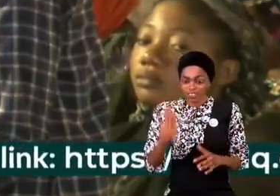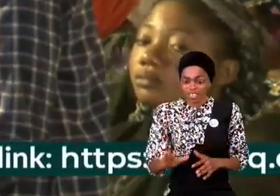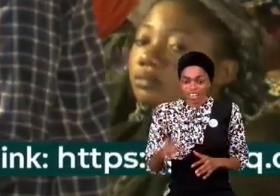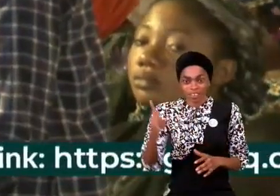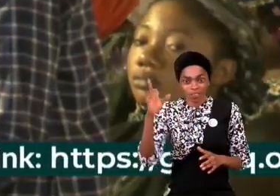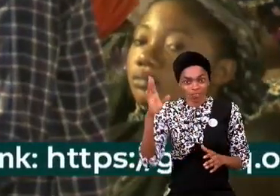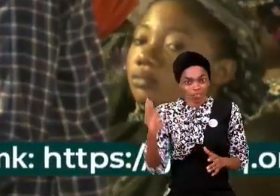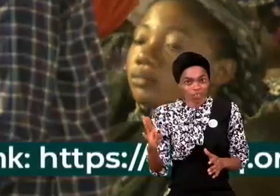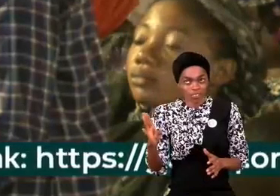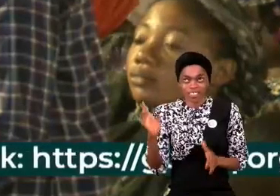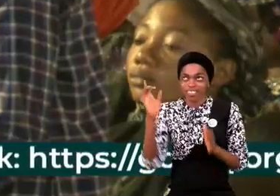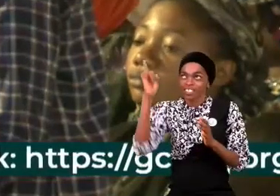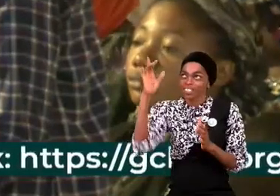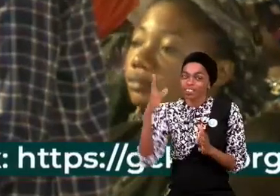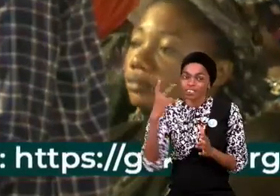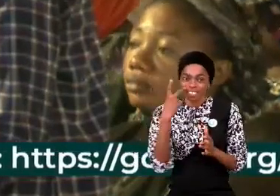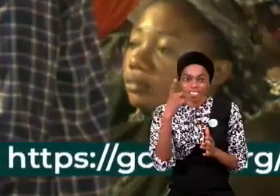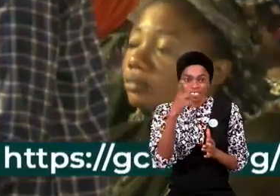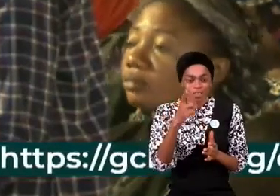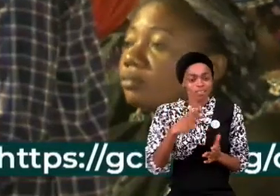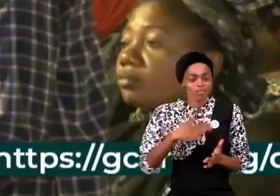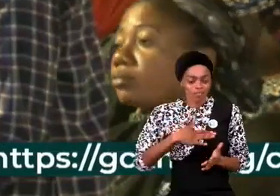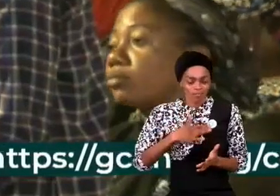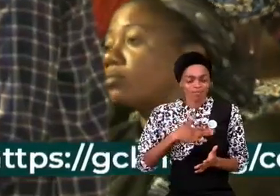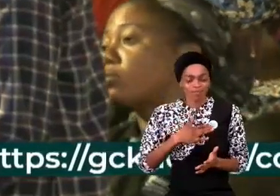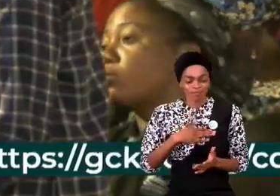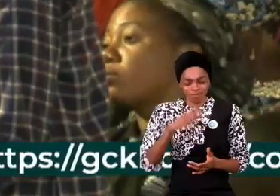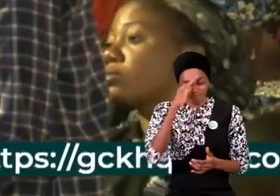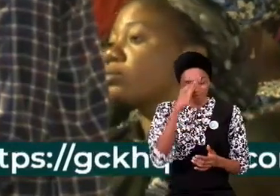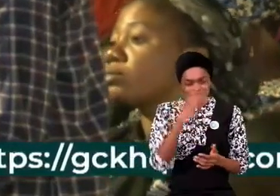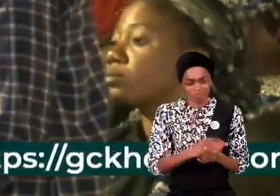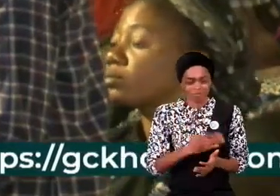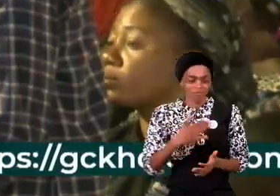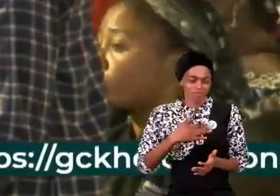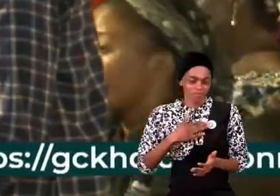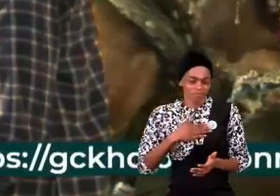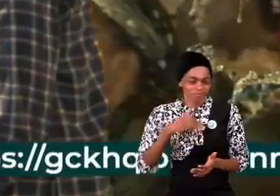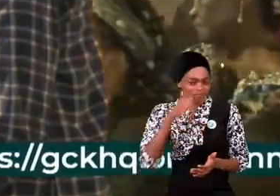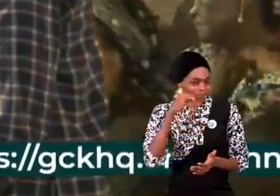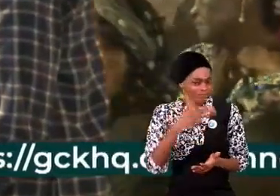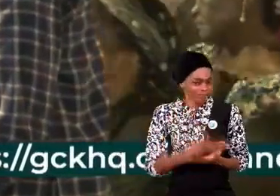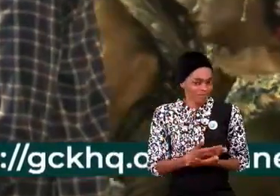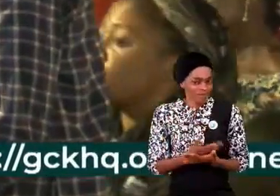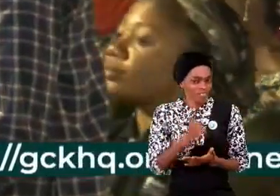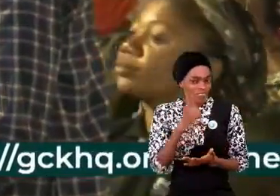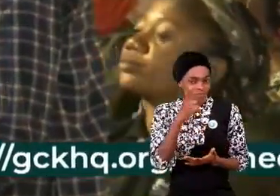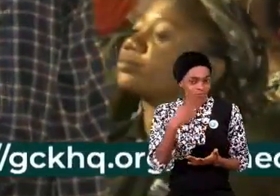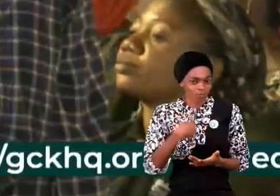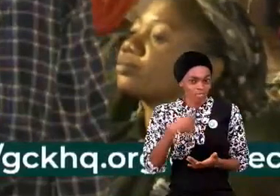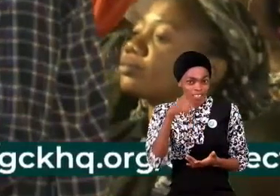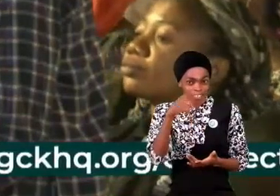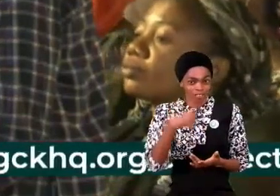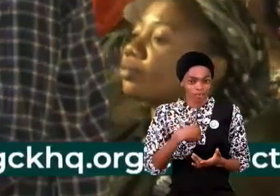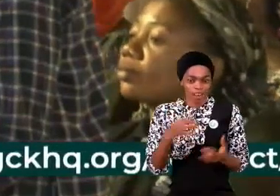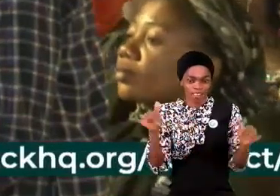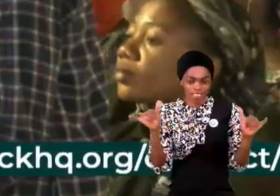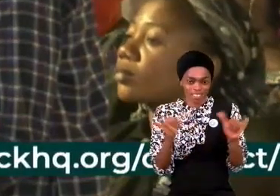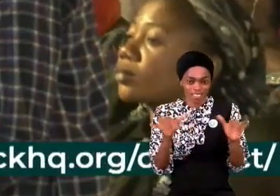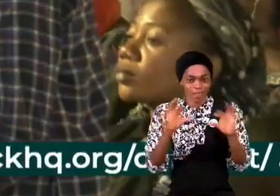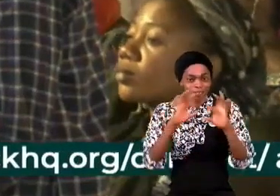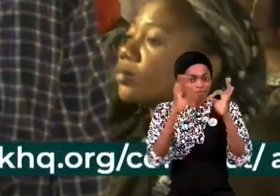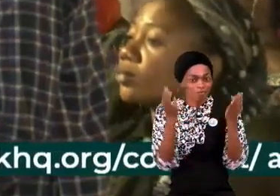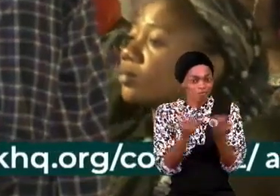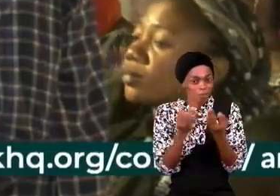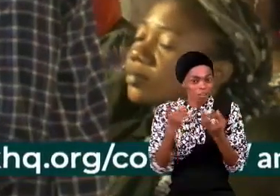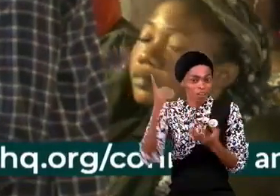is waiting to unleash compound miracles upon us tonight. I